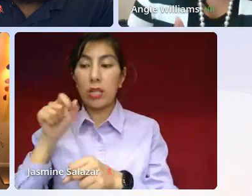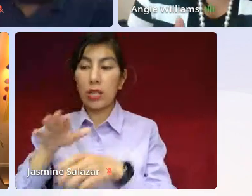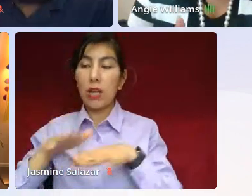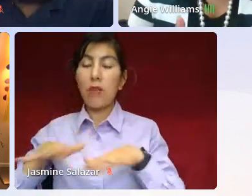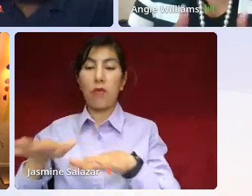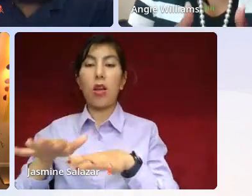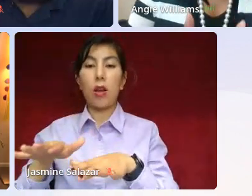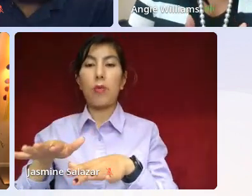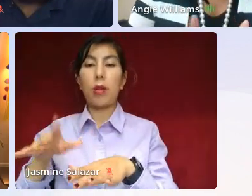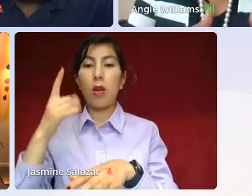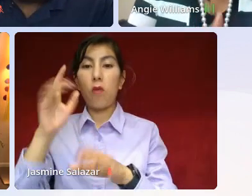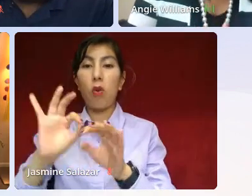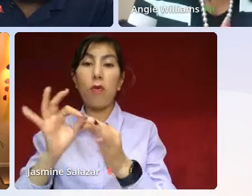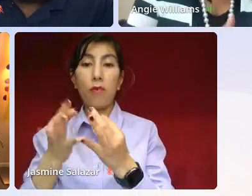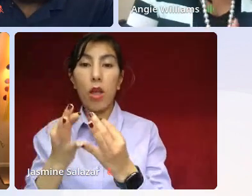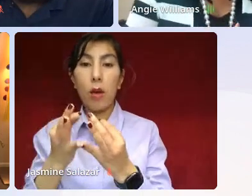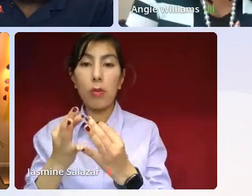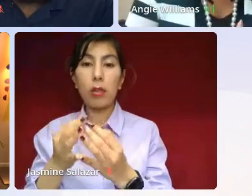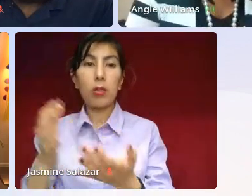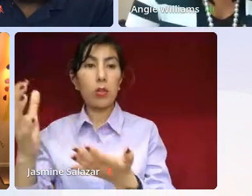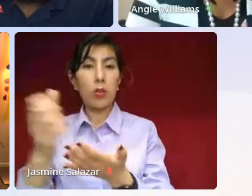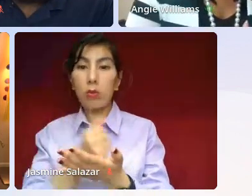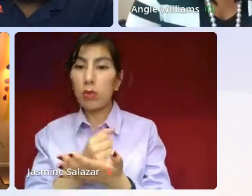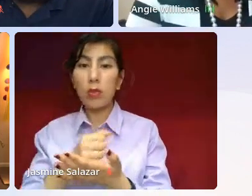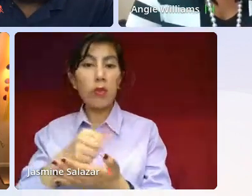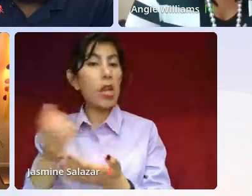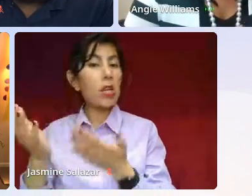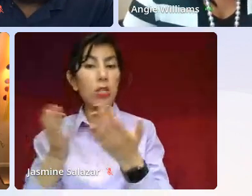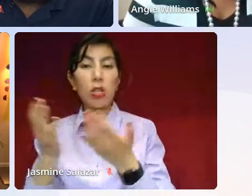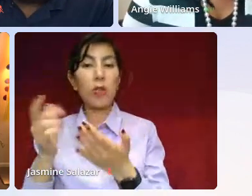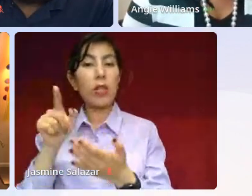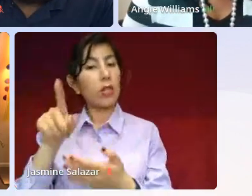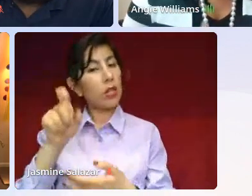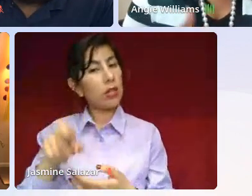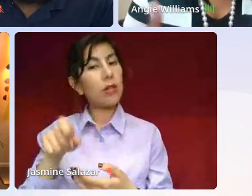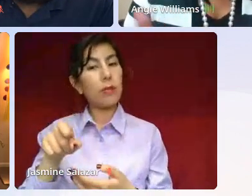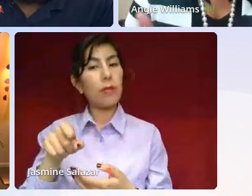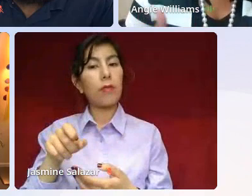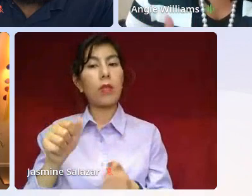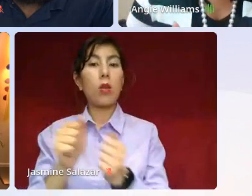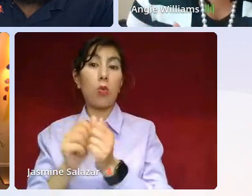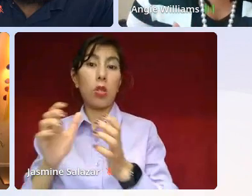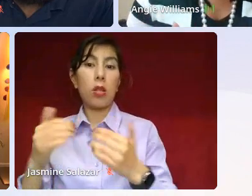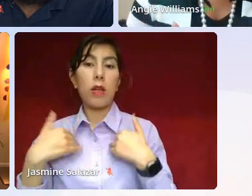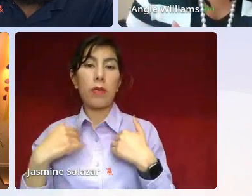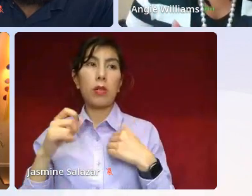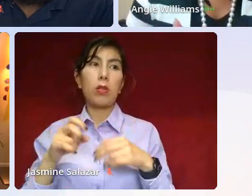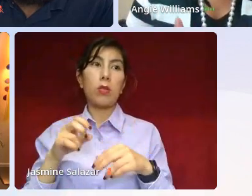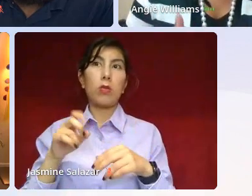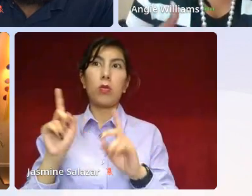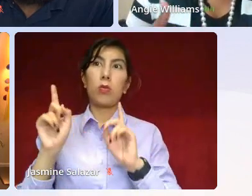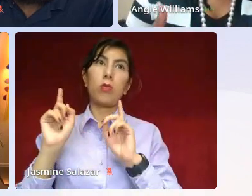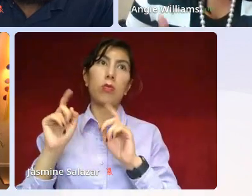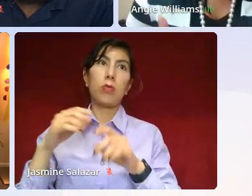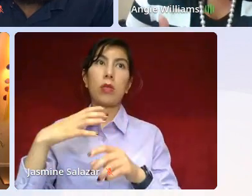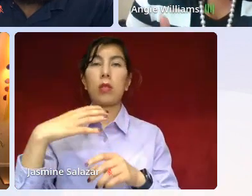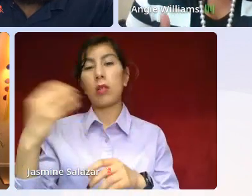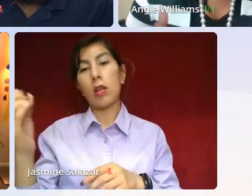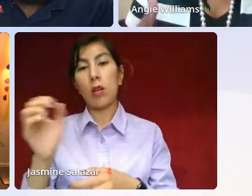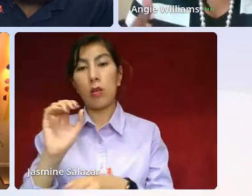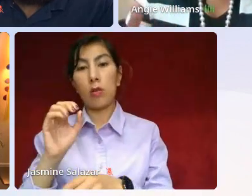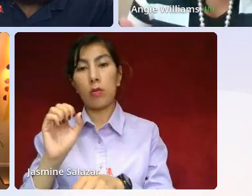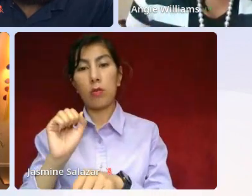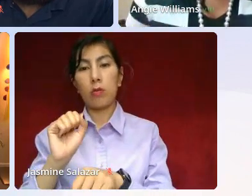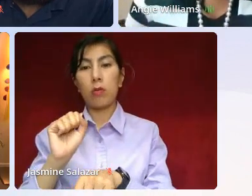our families to receive any service that they need without having to get off from work every other